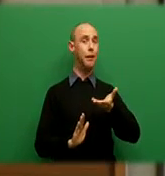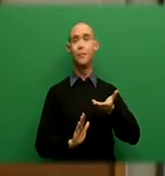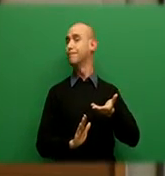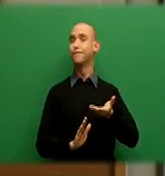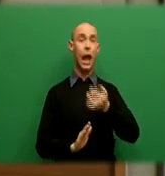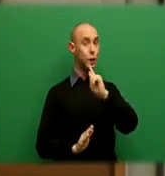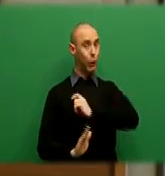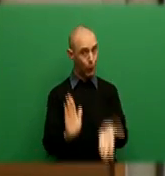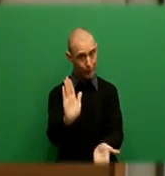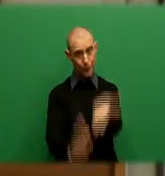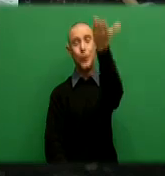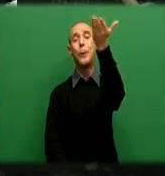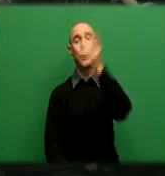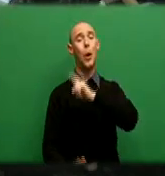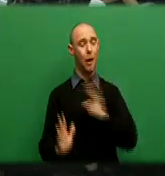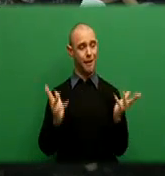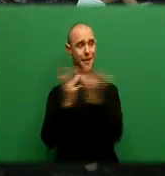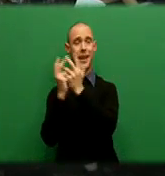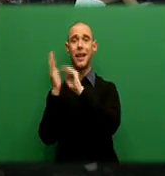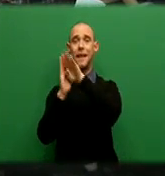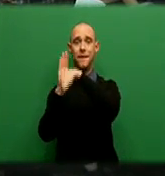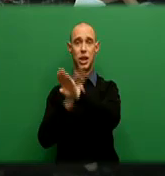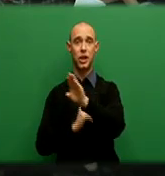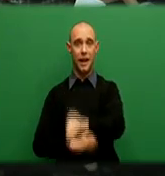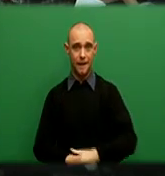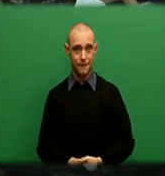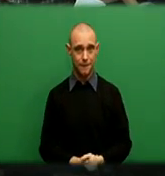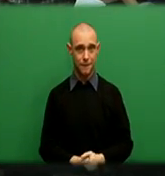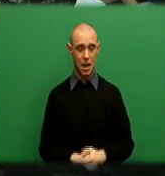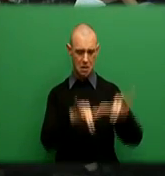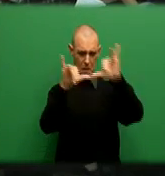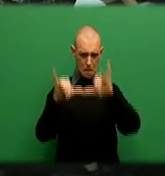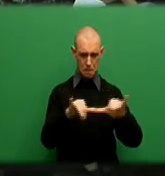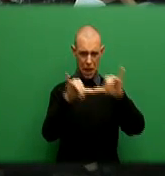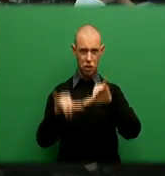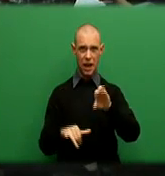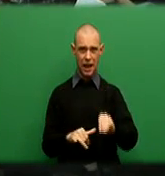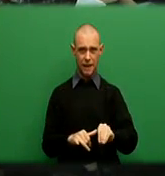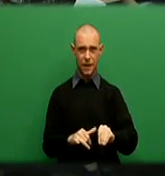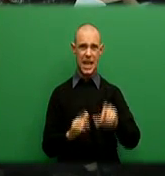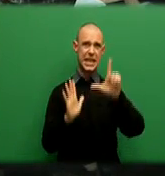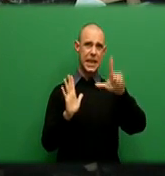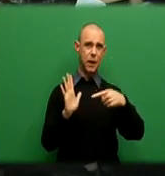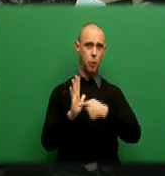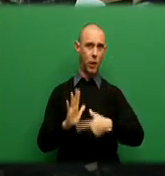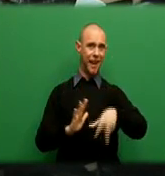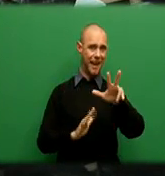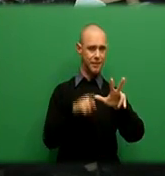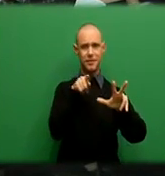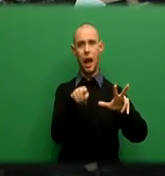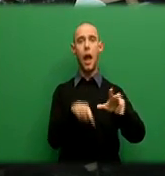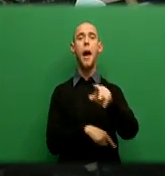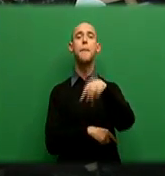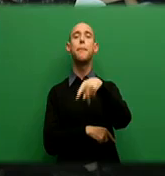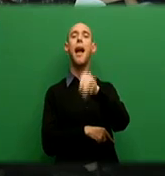to inflation. Manufactured food price inflation measured 7.8% in the PPI,